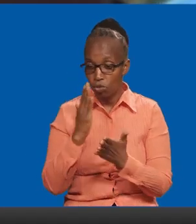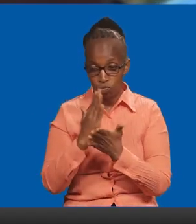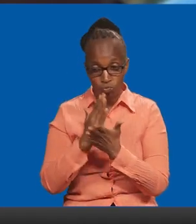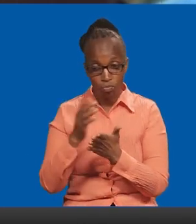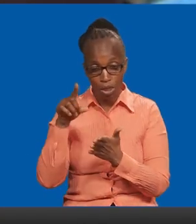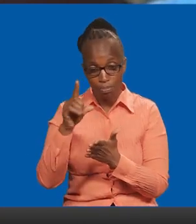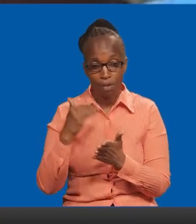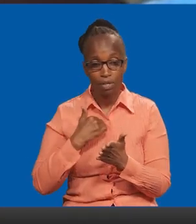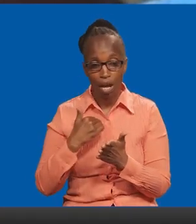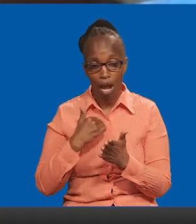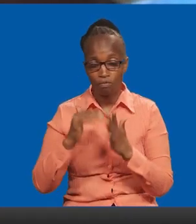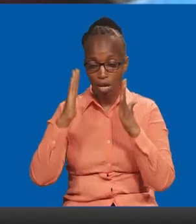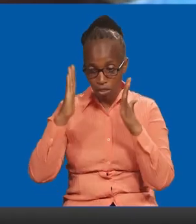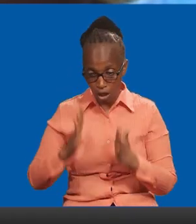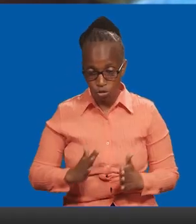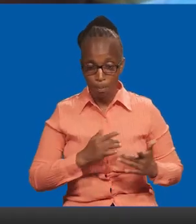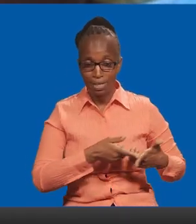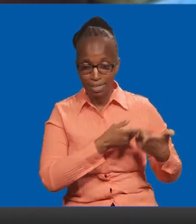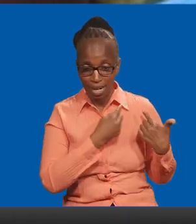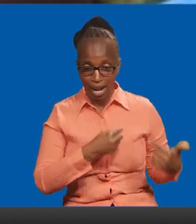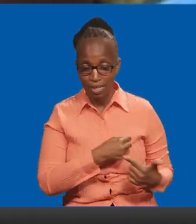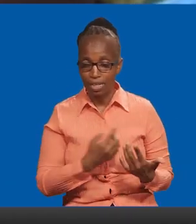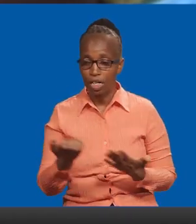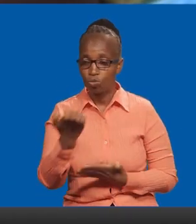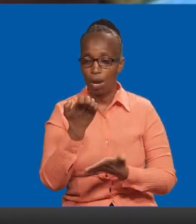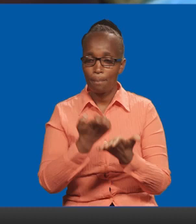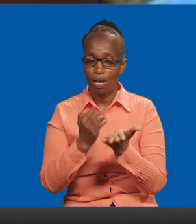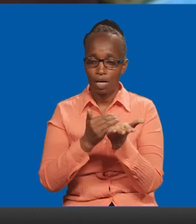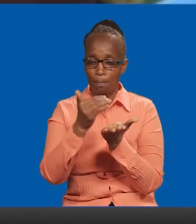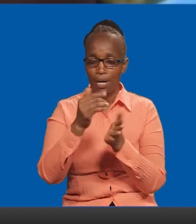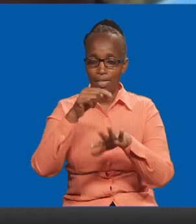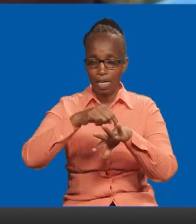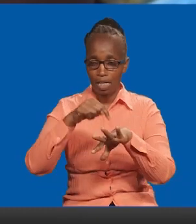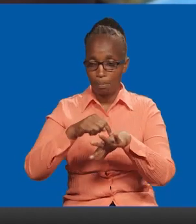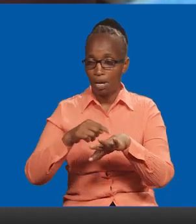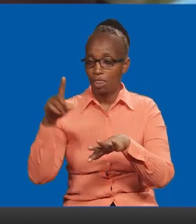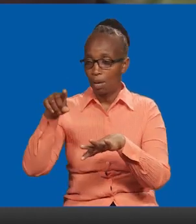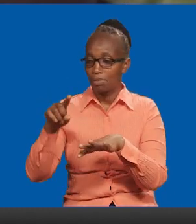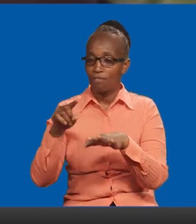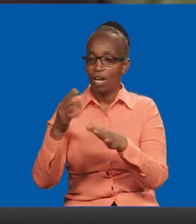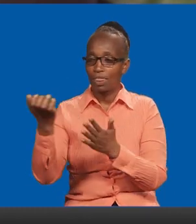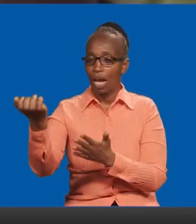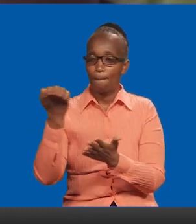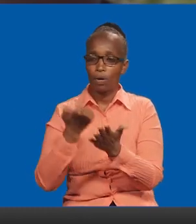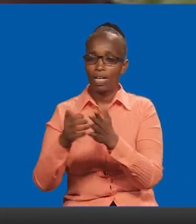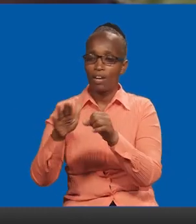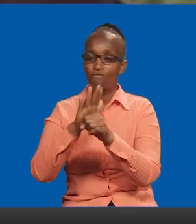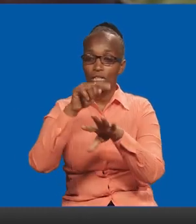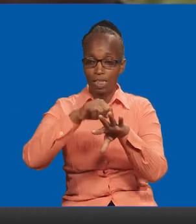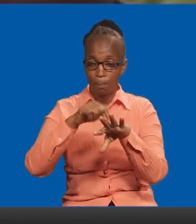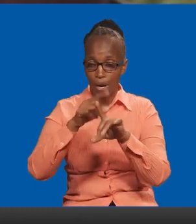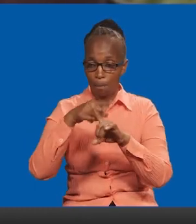hiyo human heart, hiyo roho ya utu, achiri at least our part time. Mbona waliachiri full time na